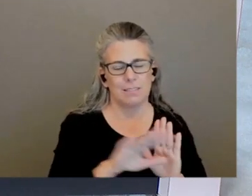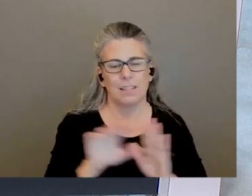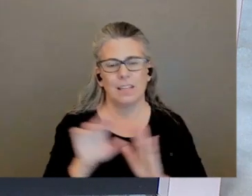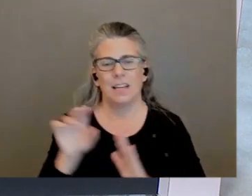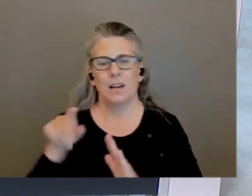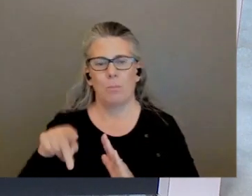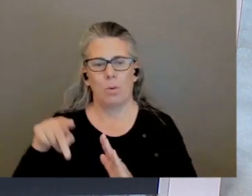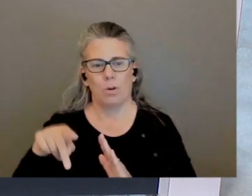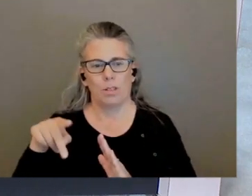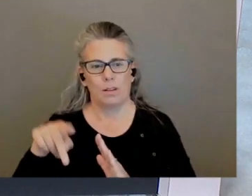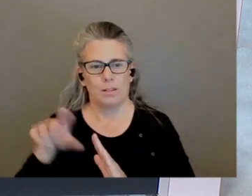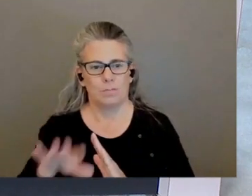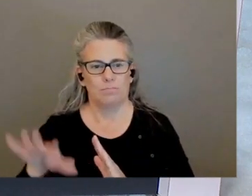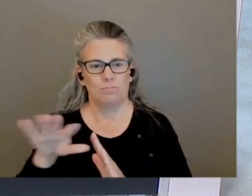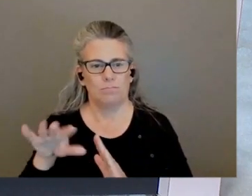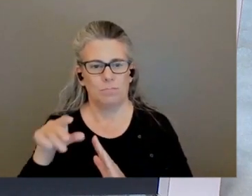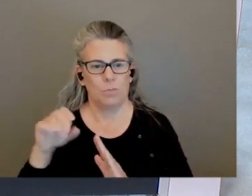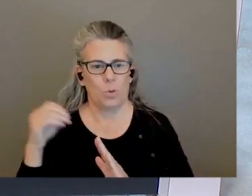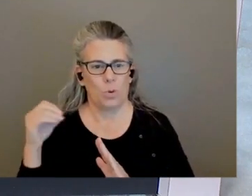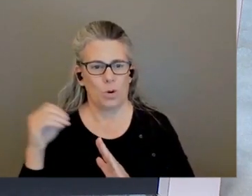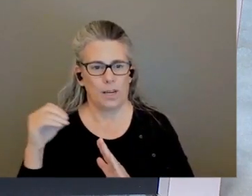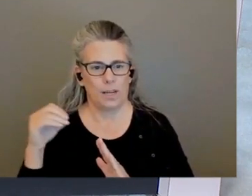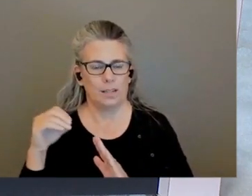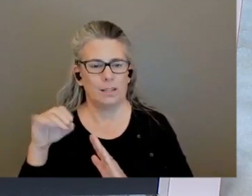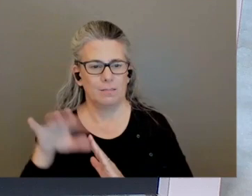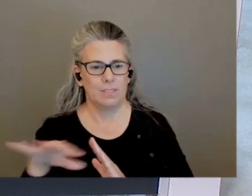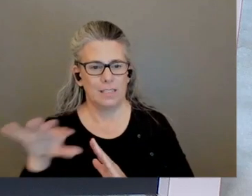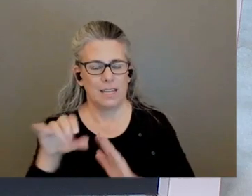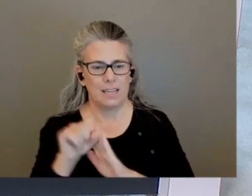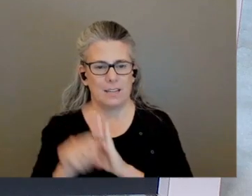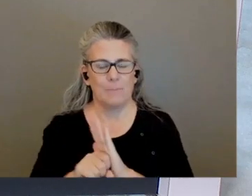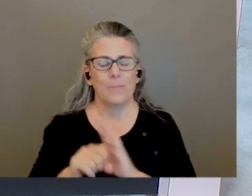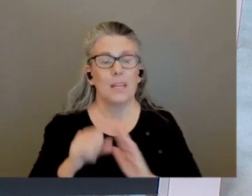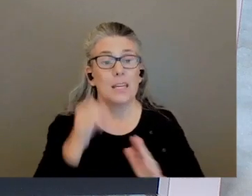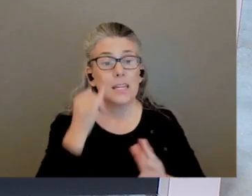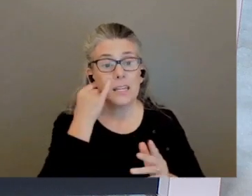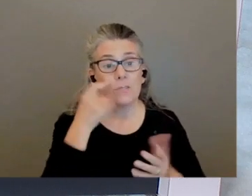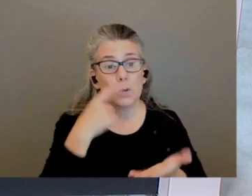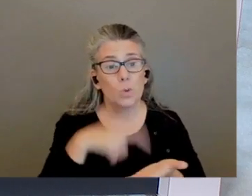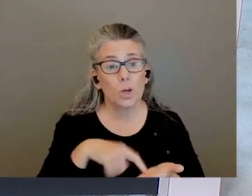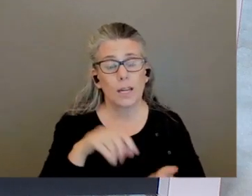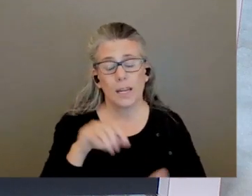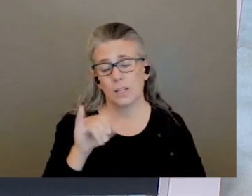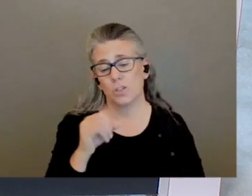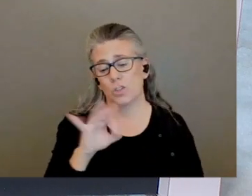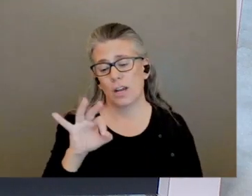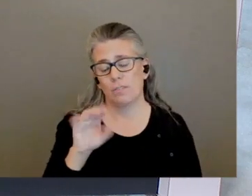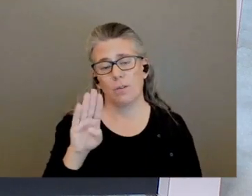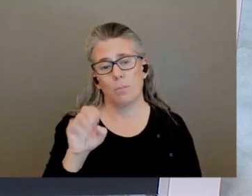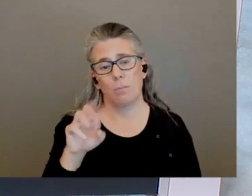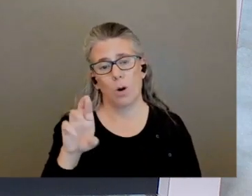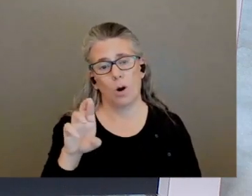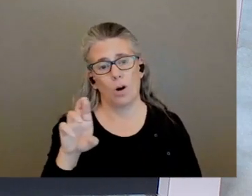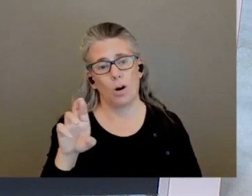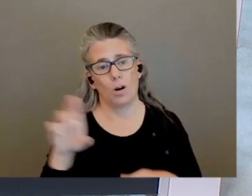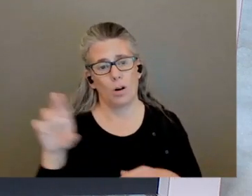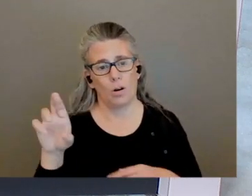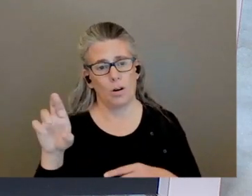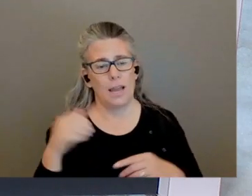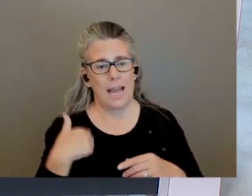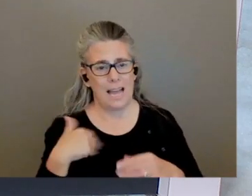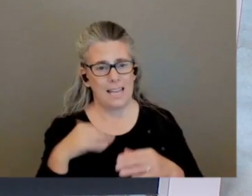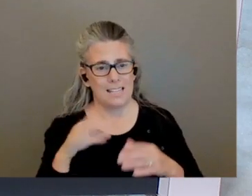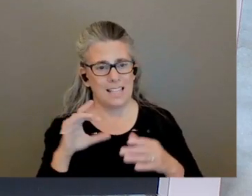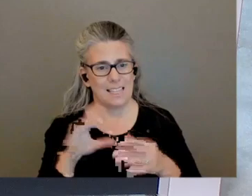blog post from Jeff Barr on C7g, there's a link to the preview. So you can use it, register